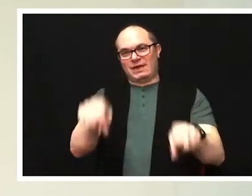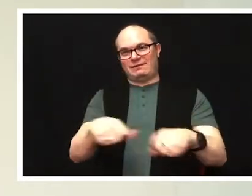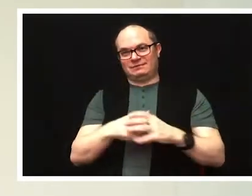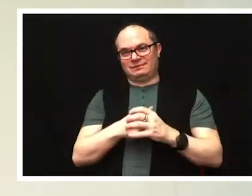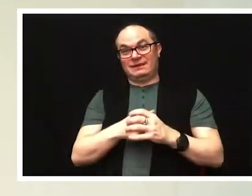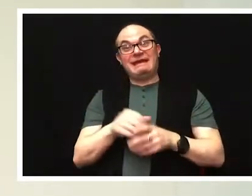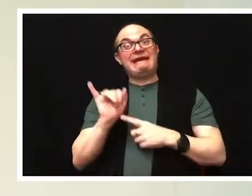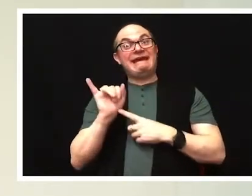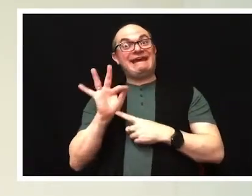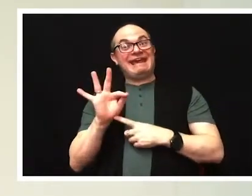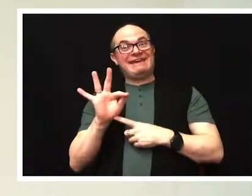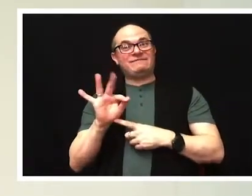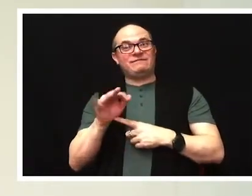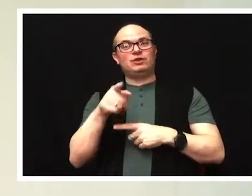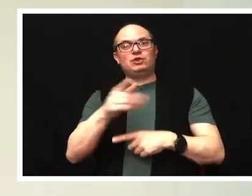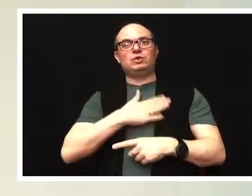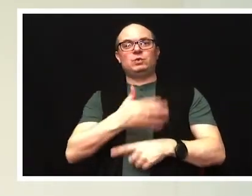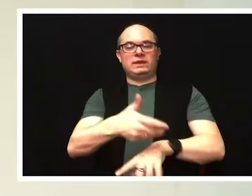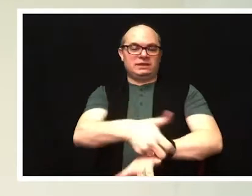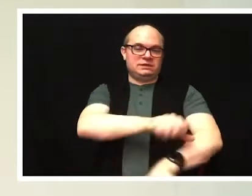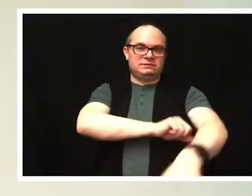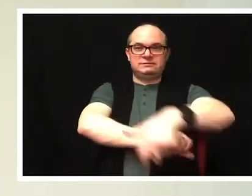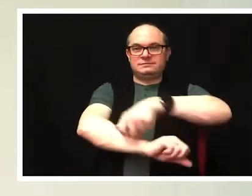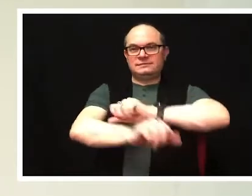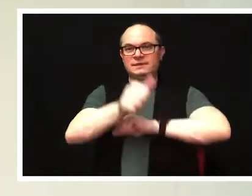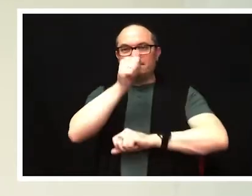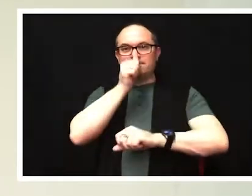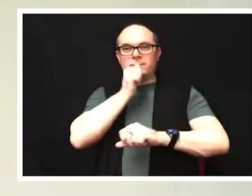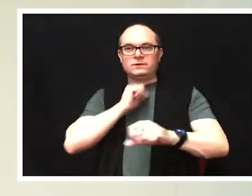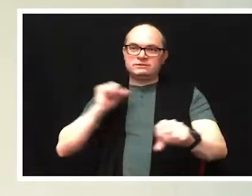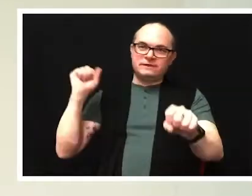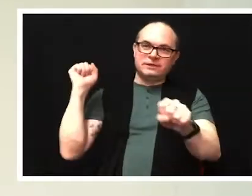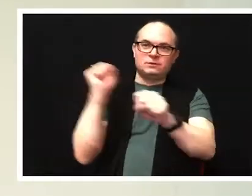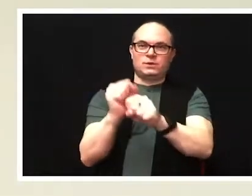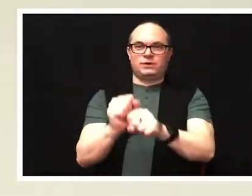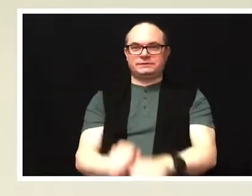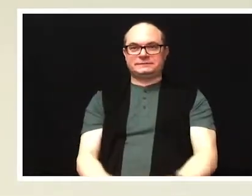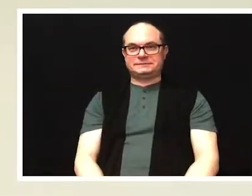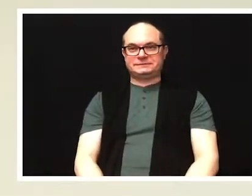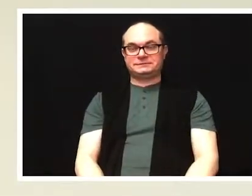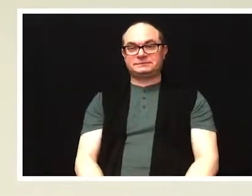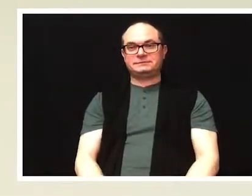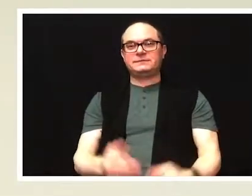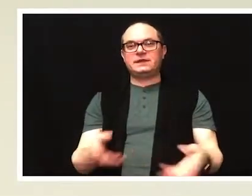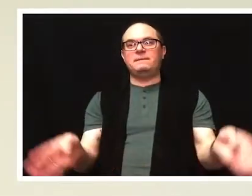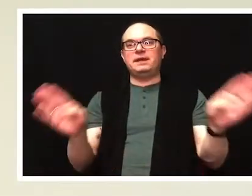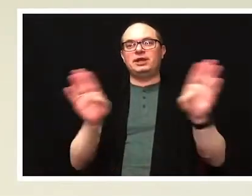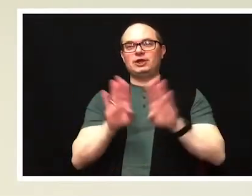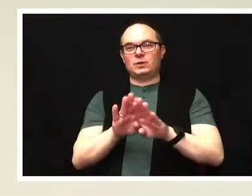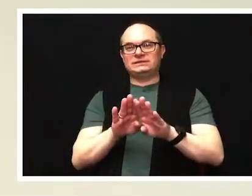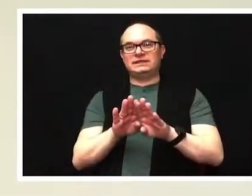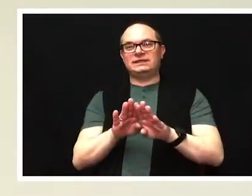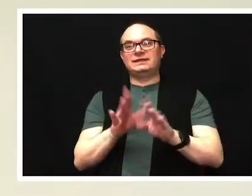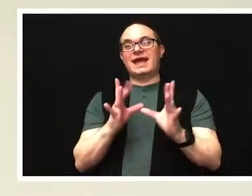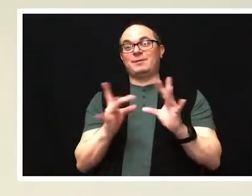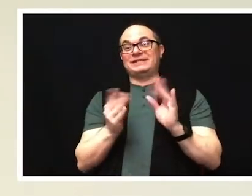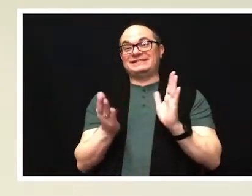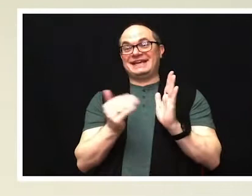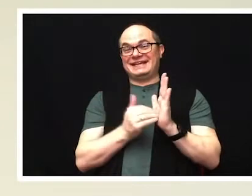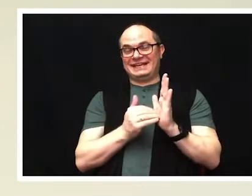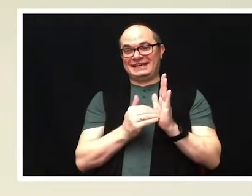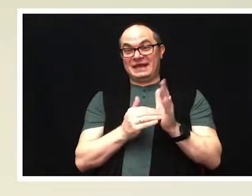so long as you're willing to roll up your sleeves, persevere, and put in the work. In closing, I will say it